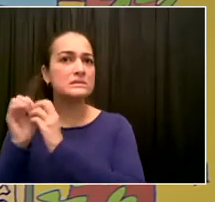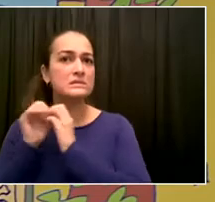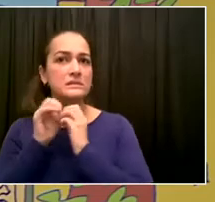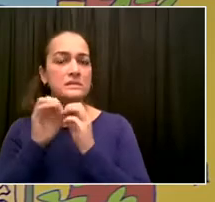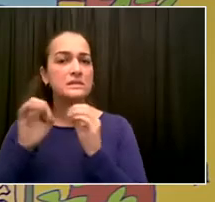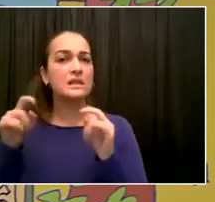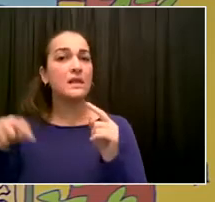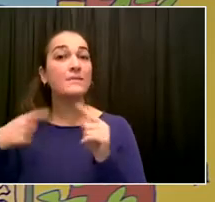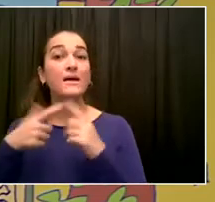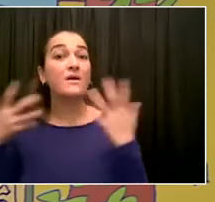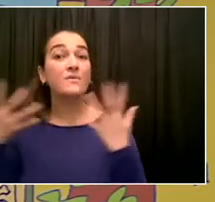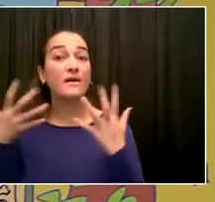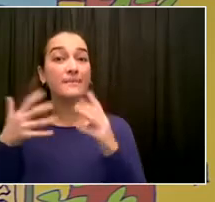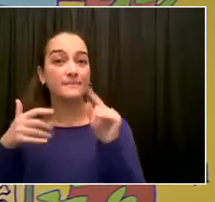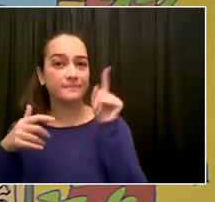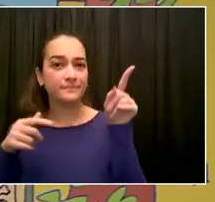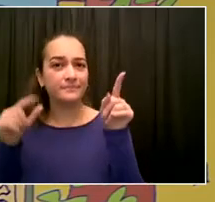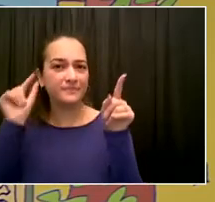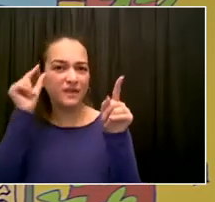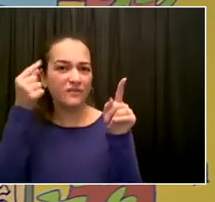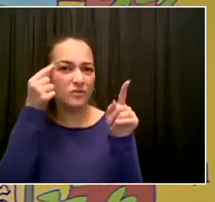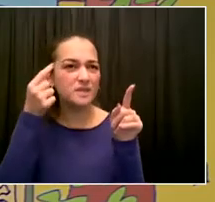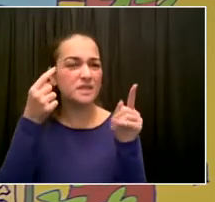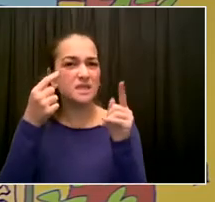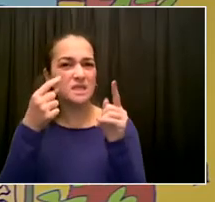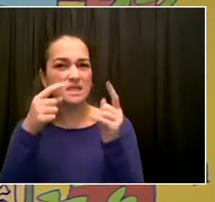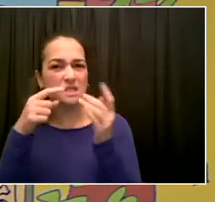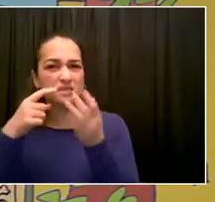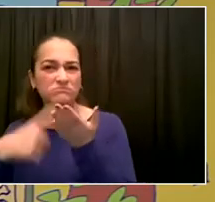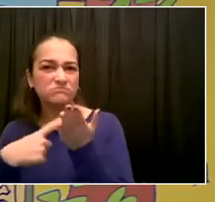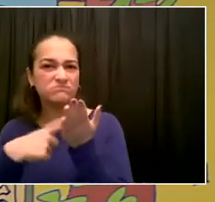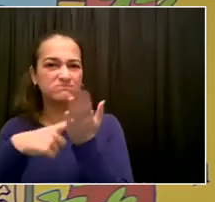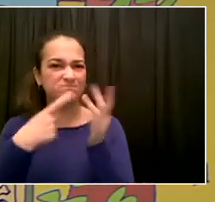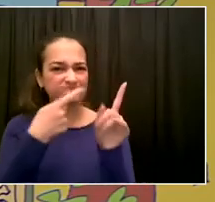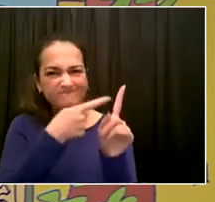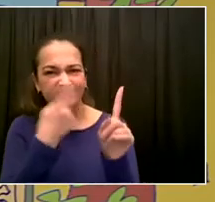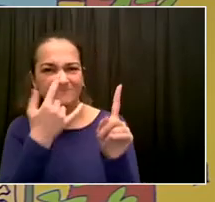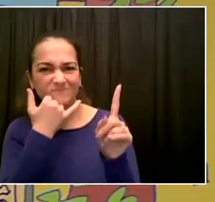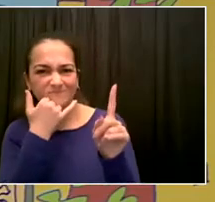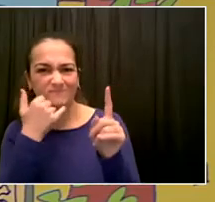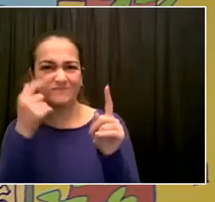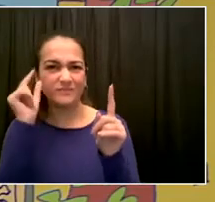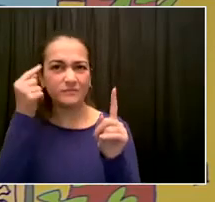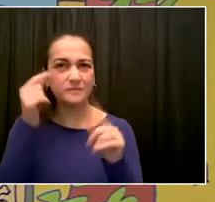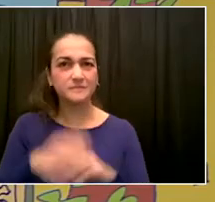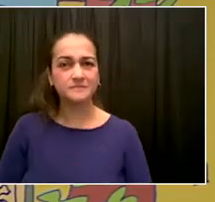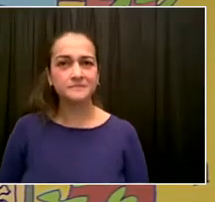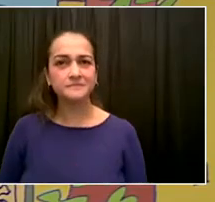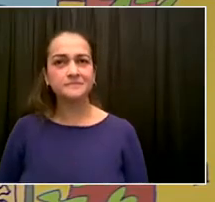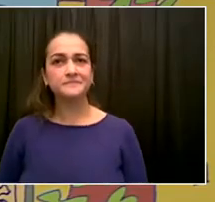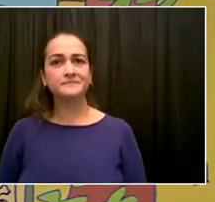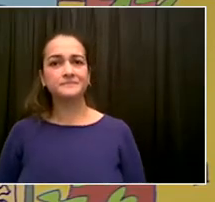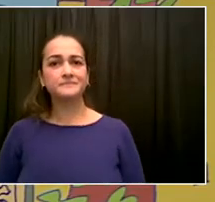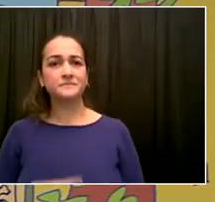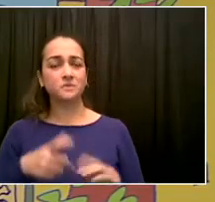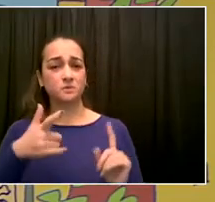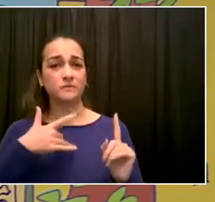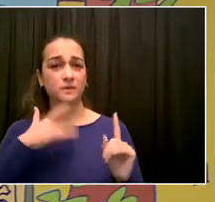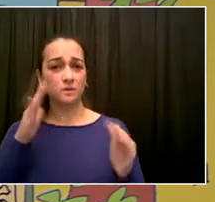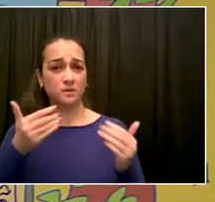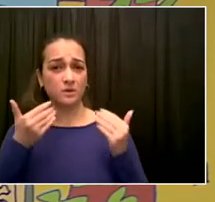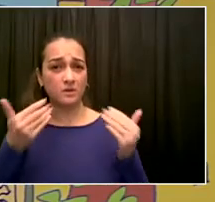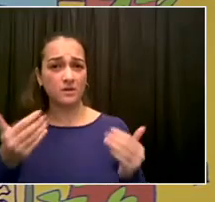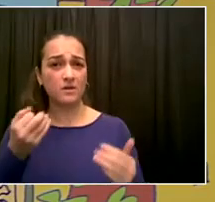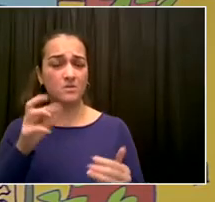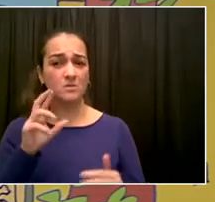pledging to get this deal done? I know there's some dispute over parking spaces. So what is, I guess, your message? Can you pledge to get this done before you leave office? I don't know